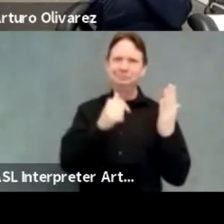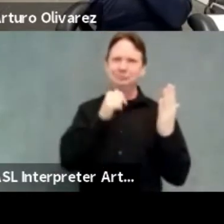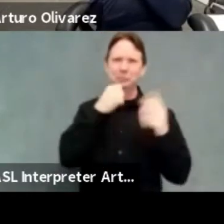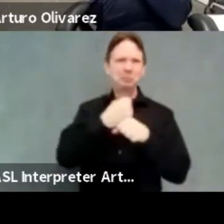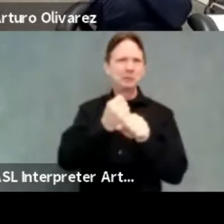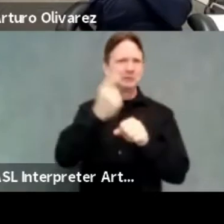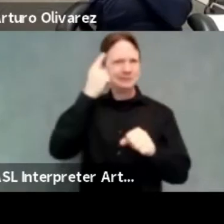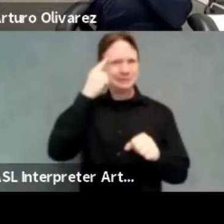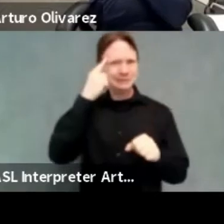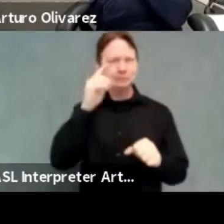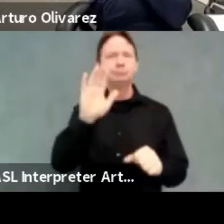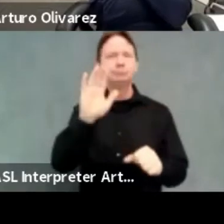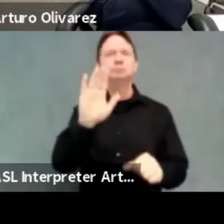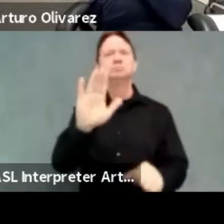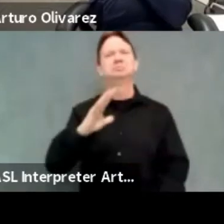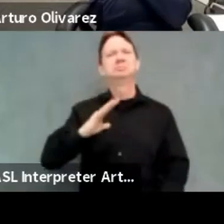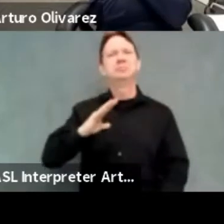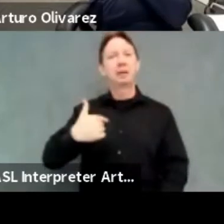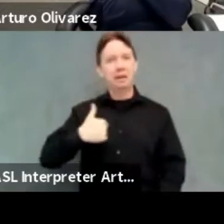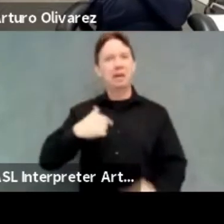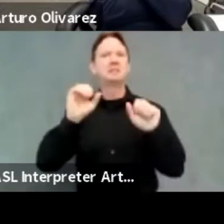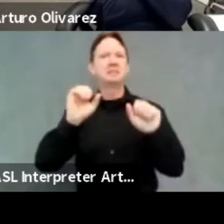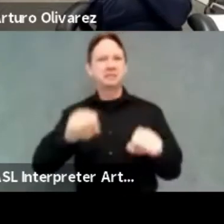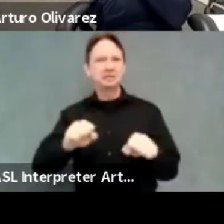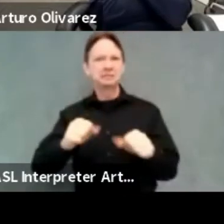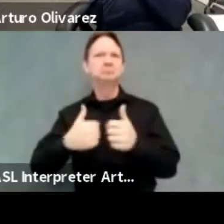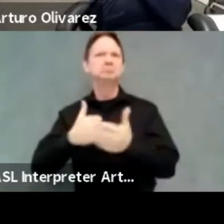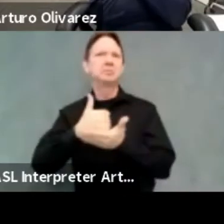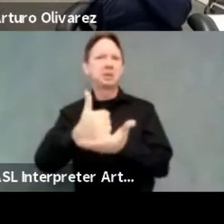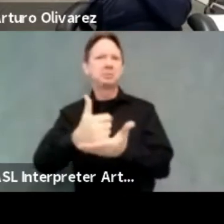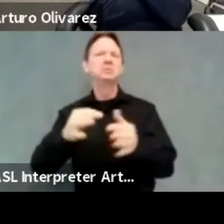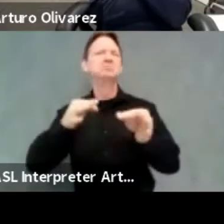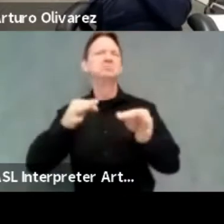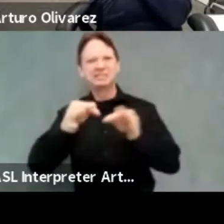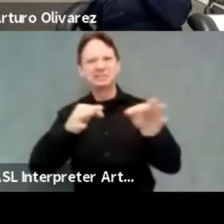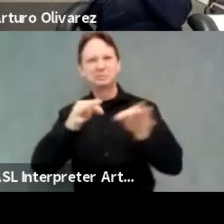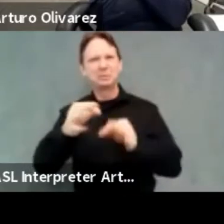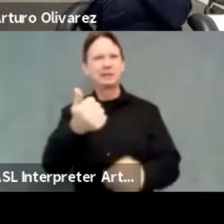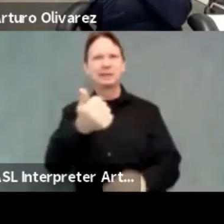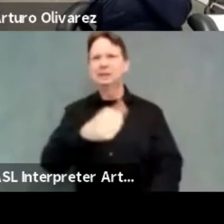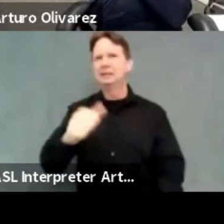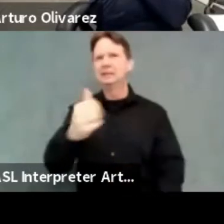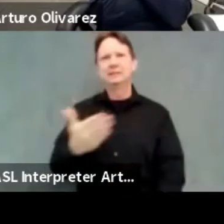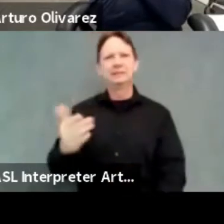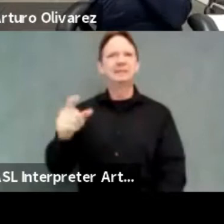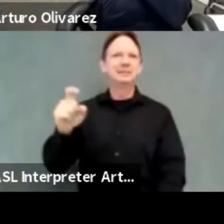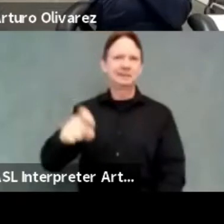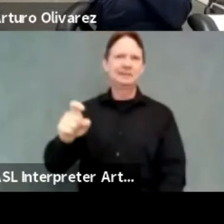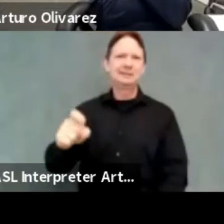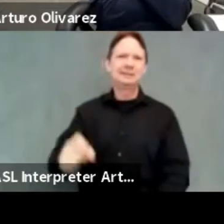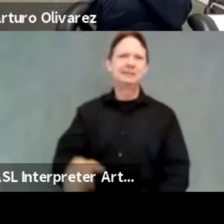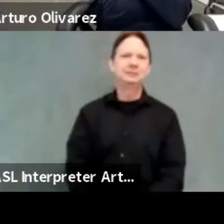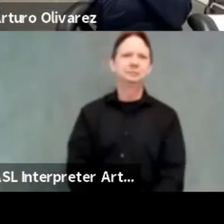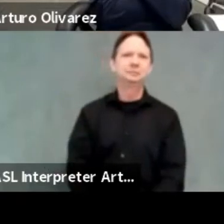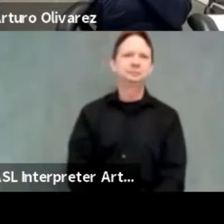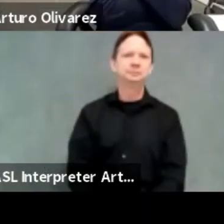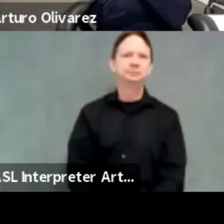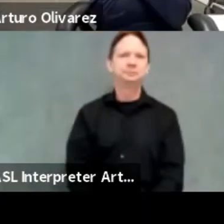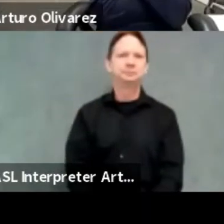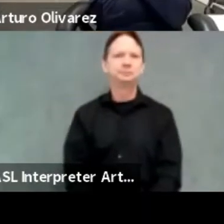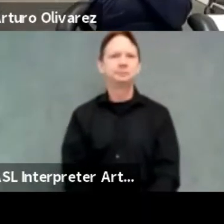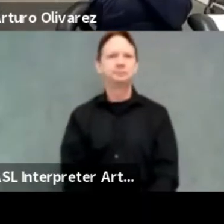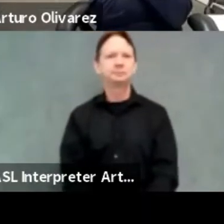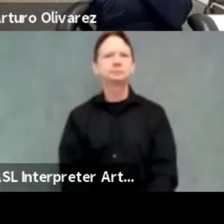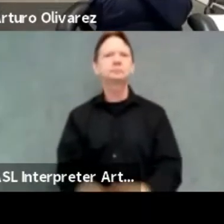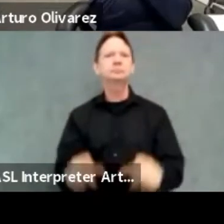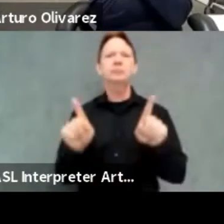this, these special interest group tools, you can also see your lists of current, new, and it doesn't say it, but lapsed